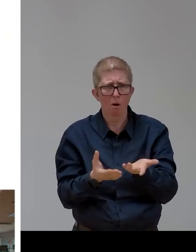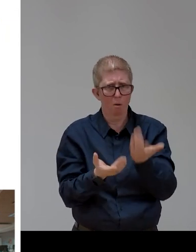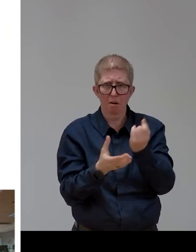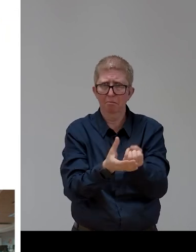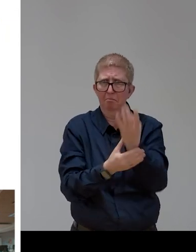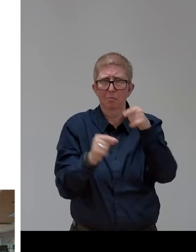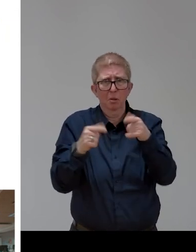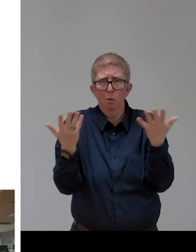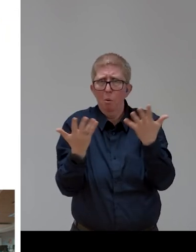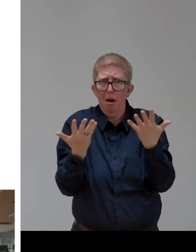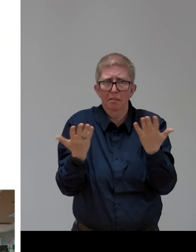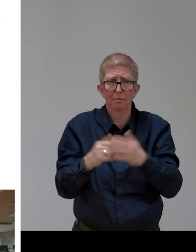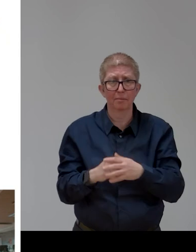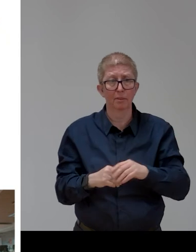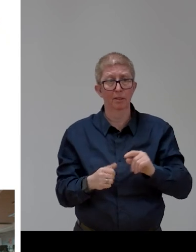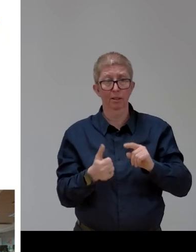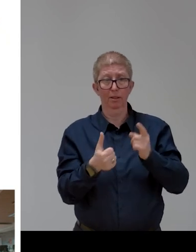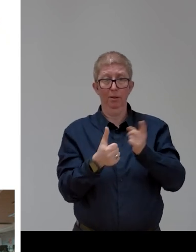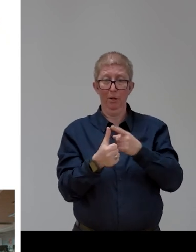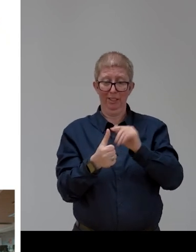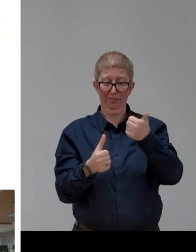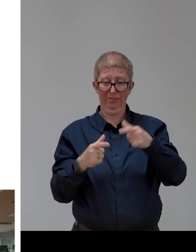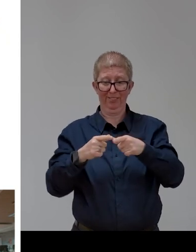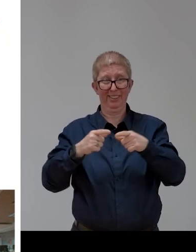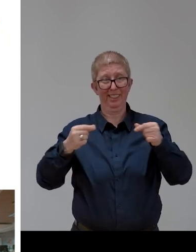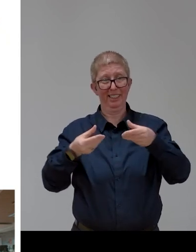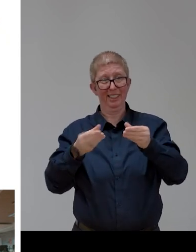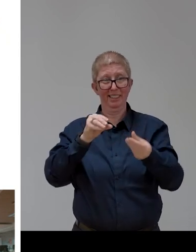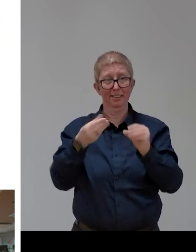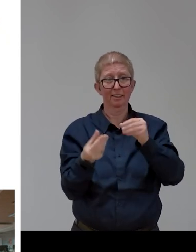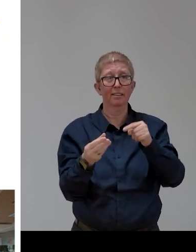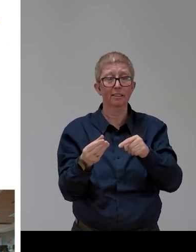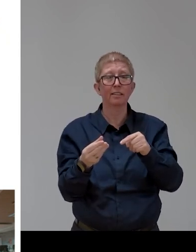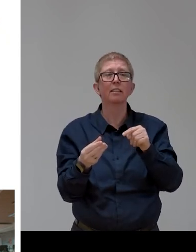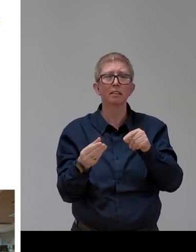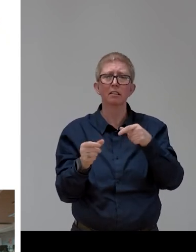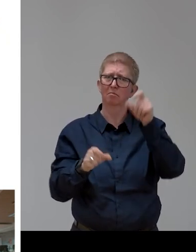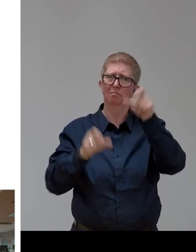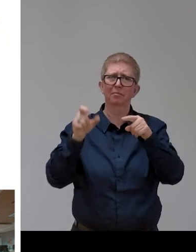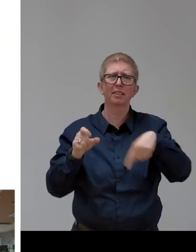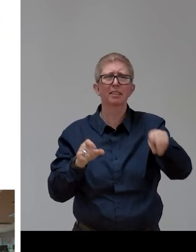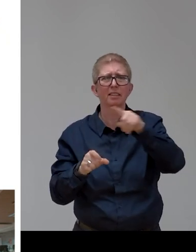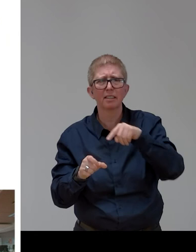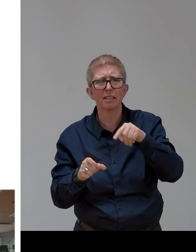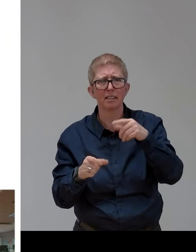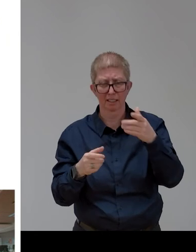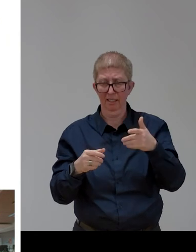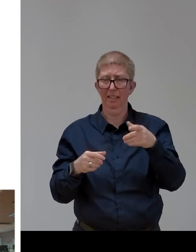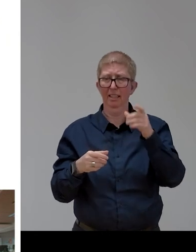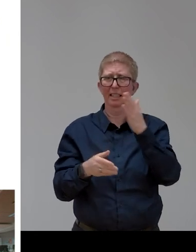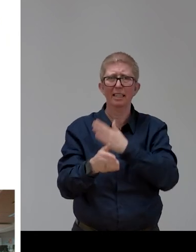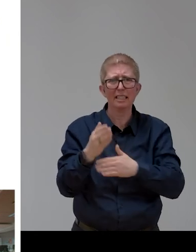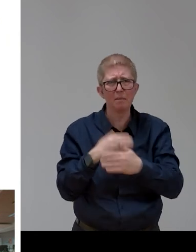was designed was a forearm rest to allow people with difficulties approaching a table to have an